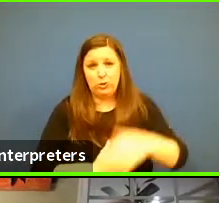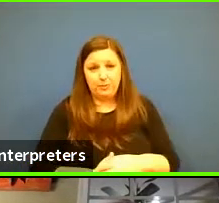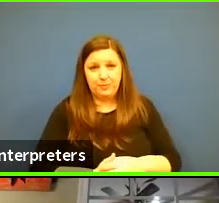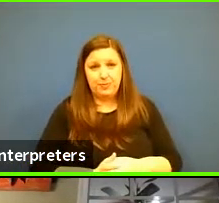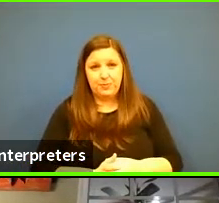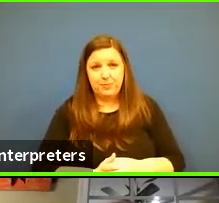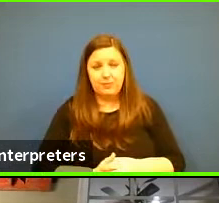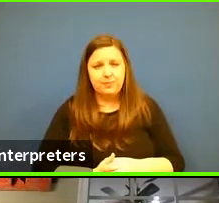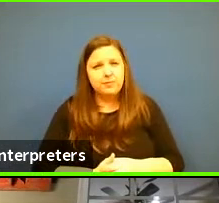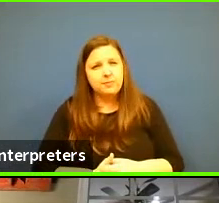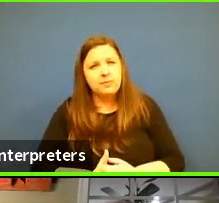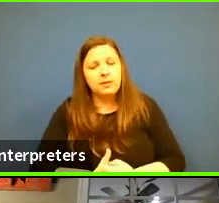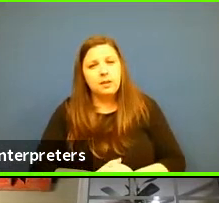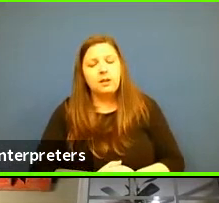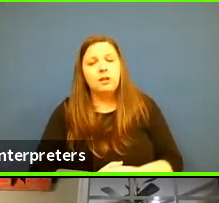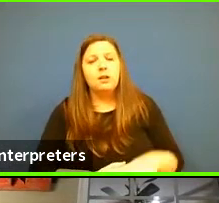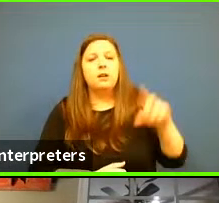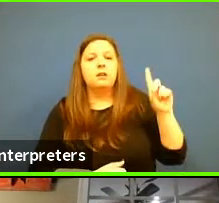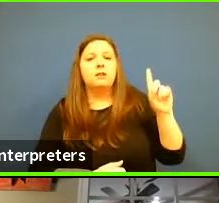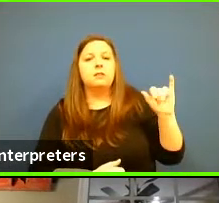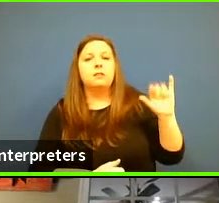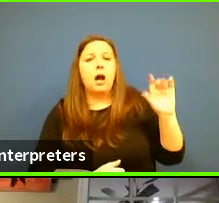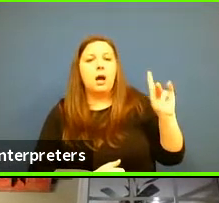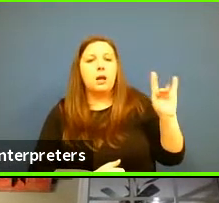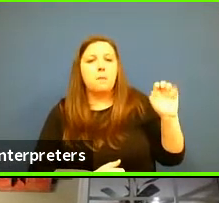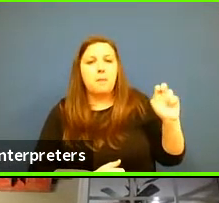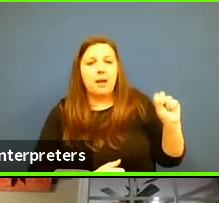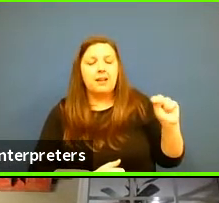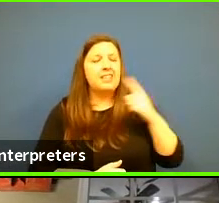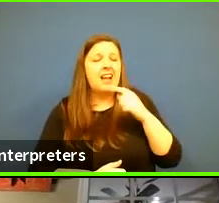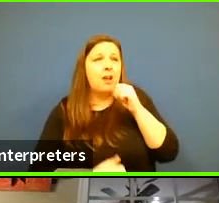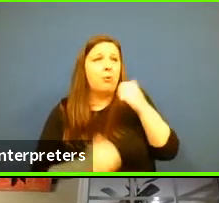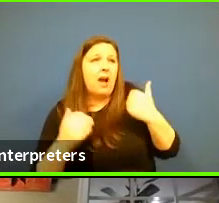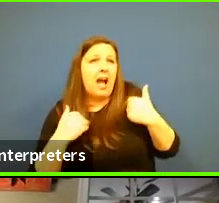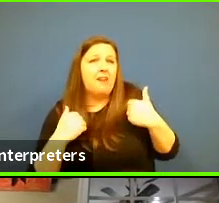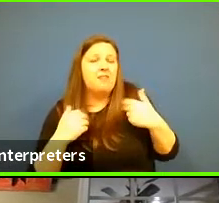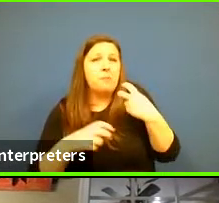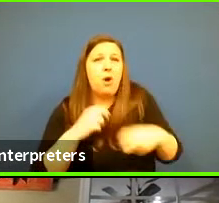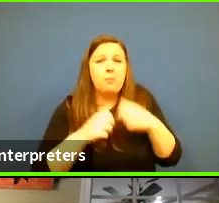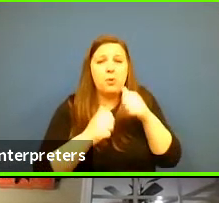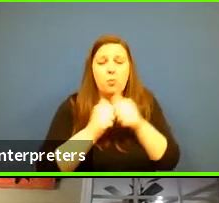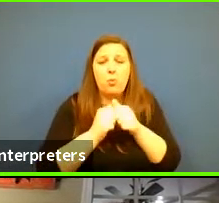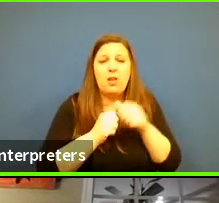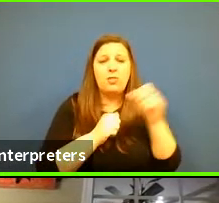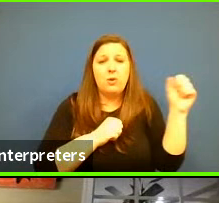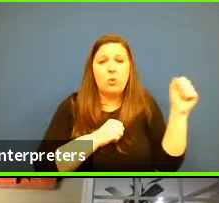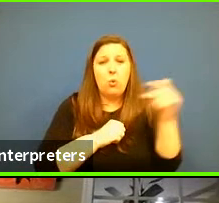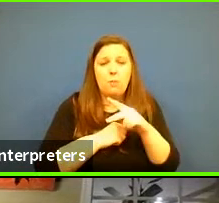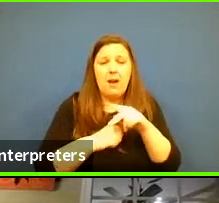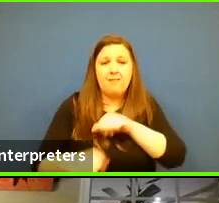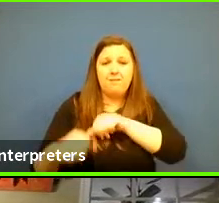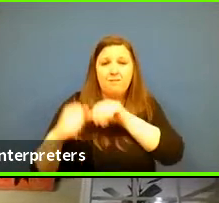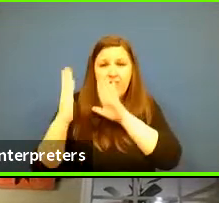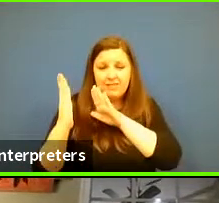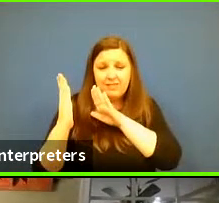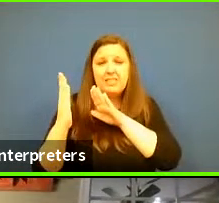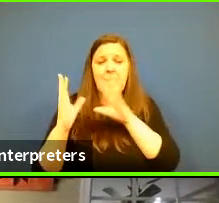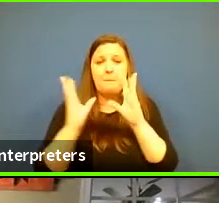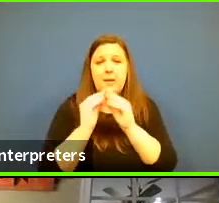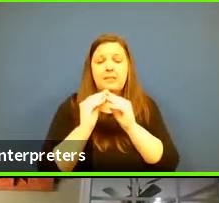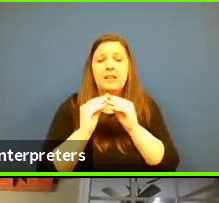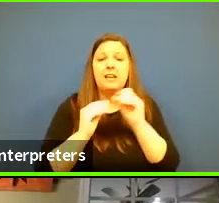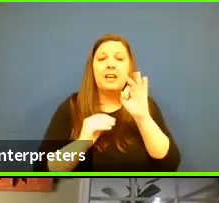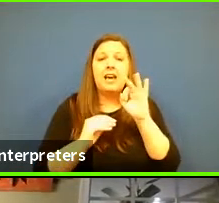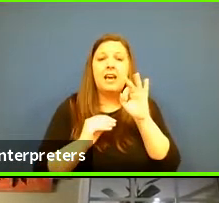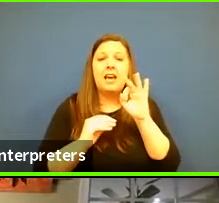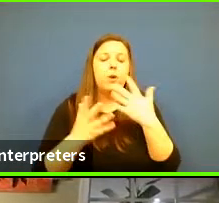I don't have a particular issue of going face to face. I mean, if it came down to we wanted some people to